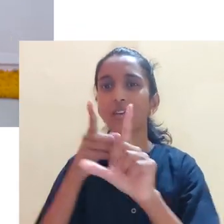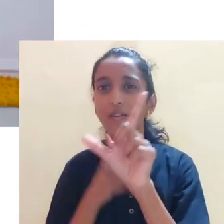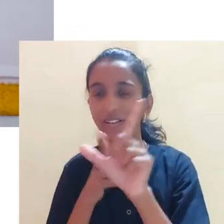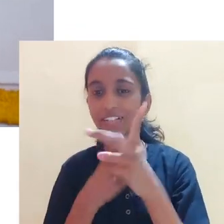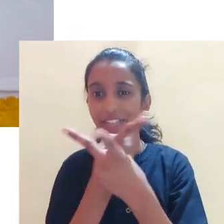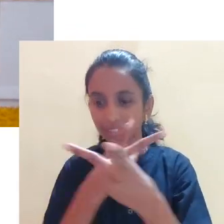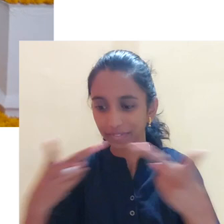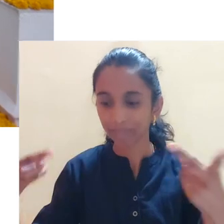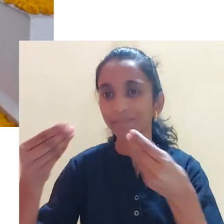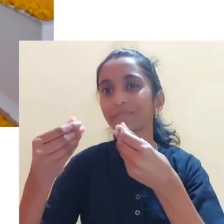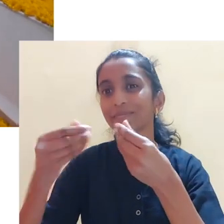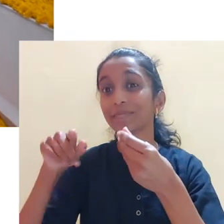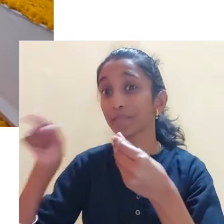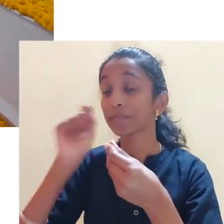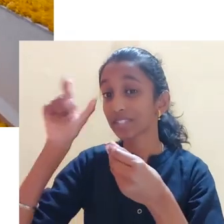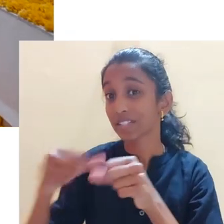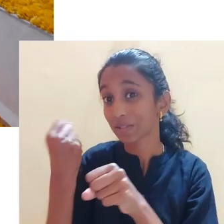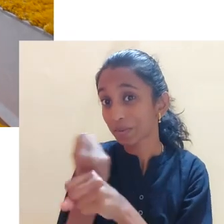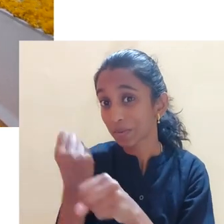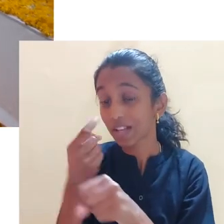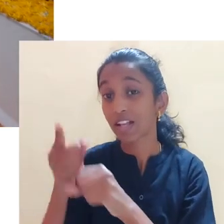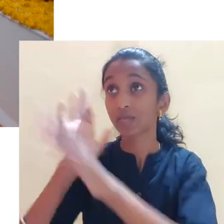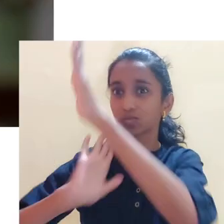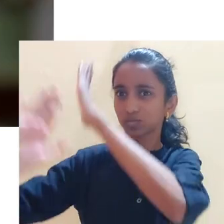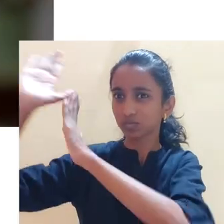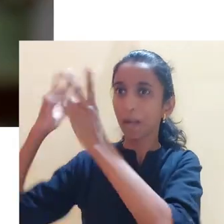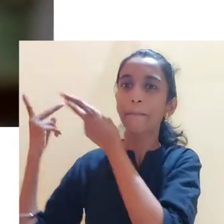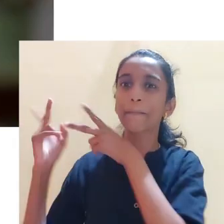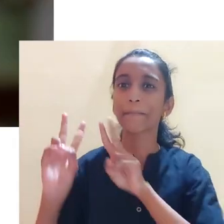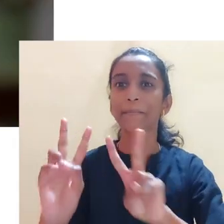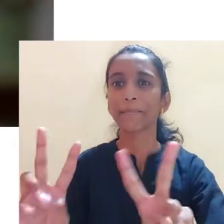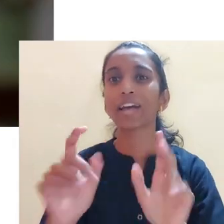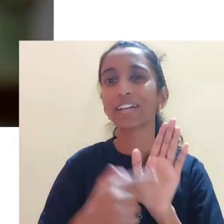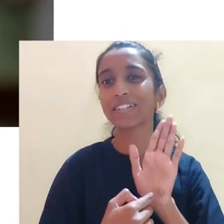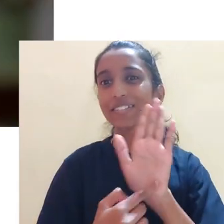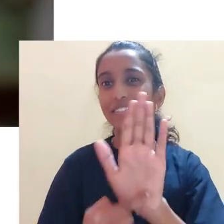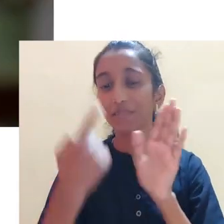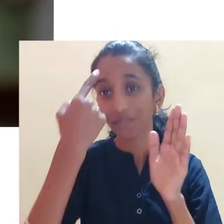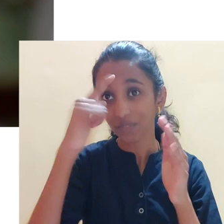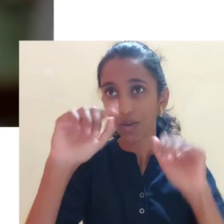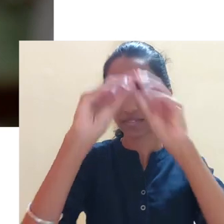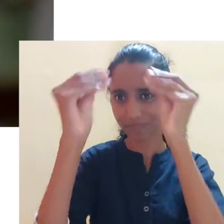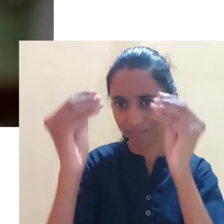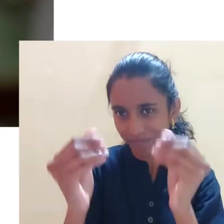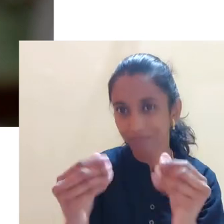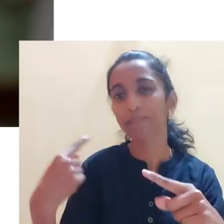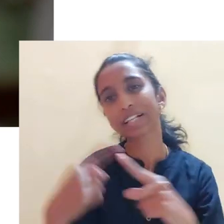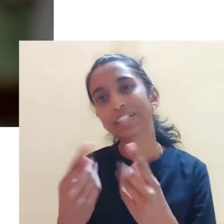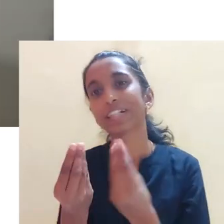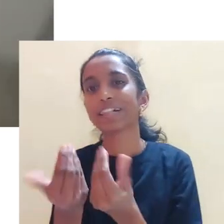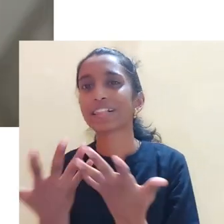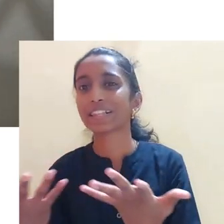from mythical beings. His works bring the ancient into the contemporary, both in form and